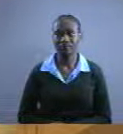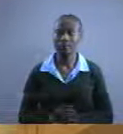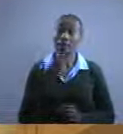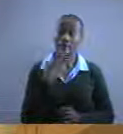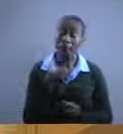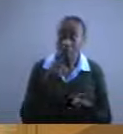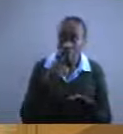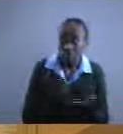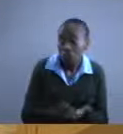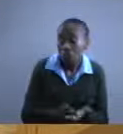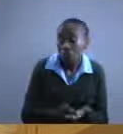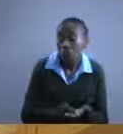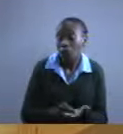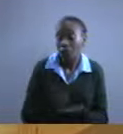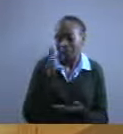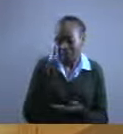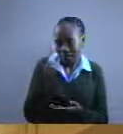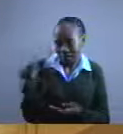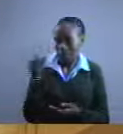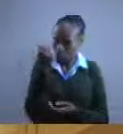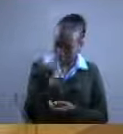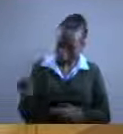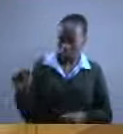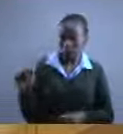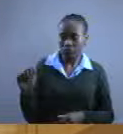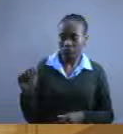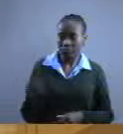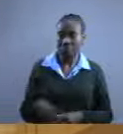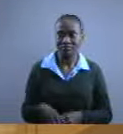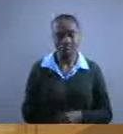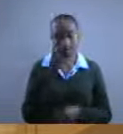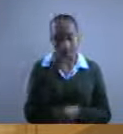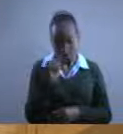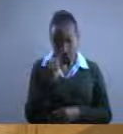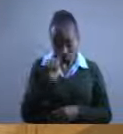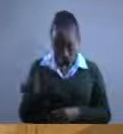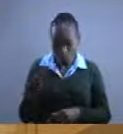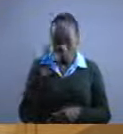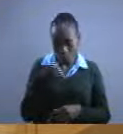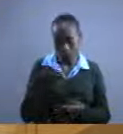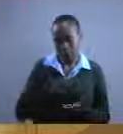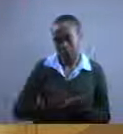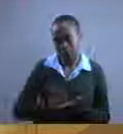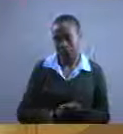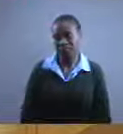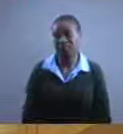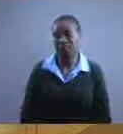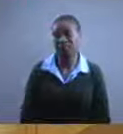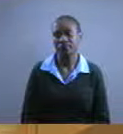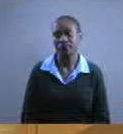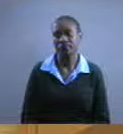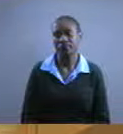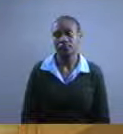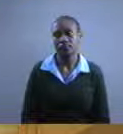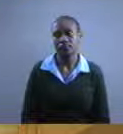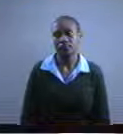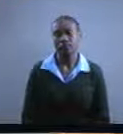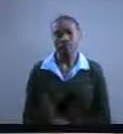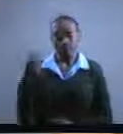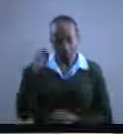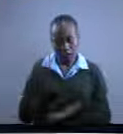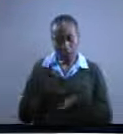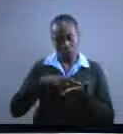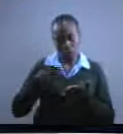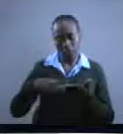Please record the objection of the Democratic Alliance. Objections of the day will be recorded. The Secretary will